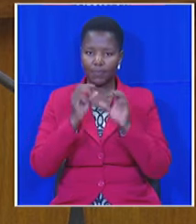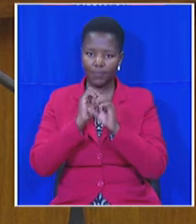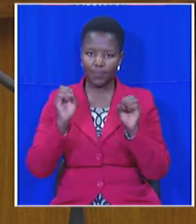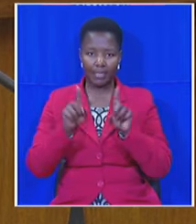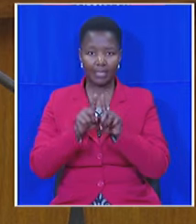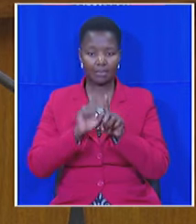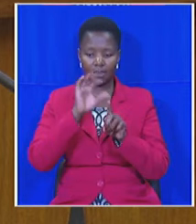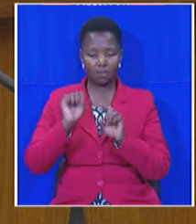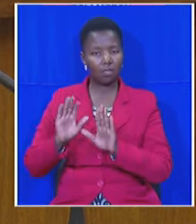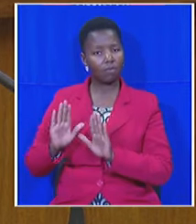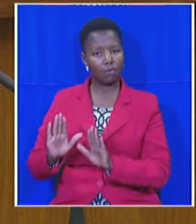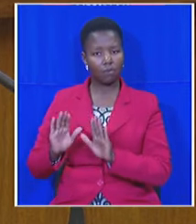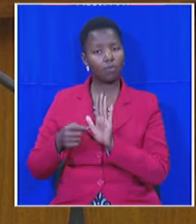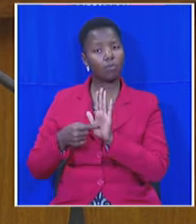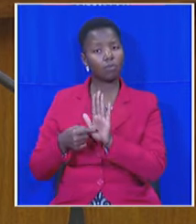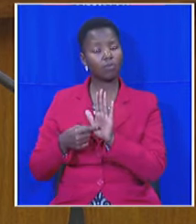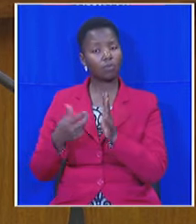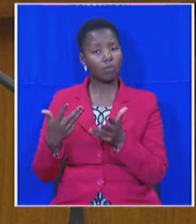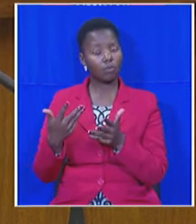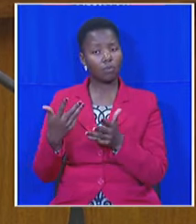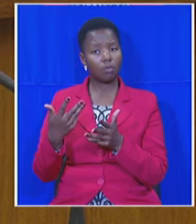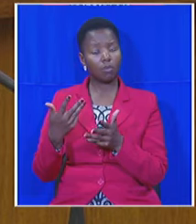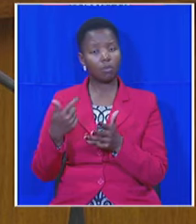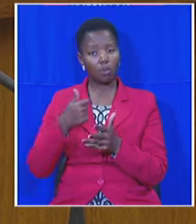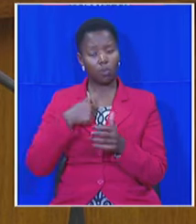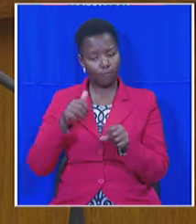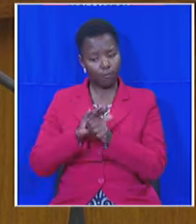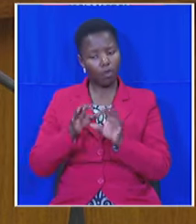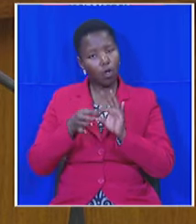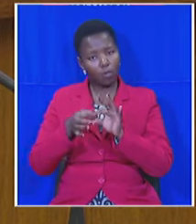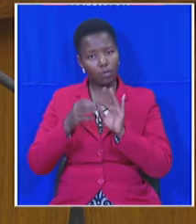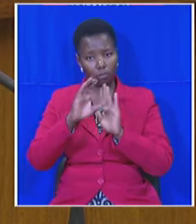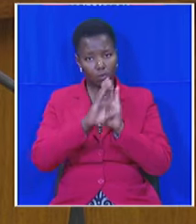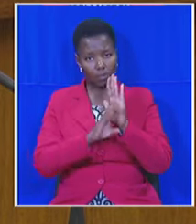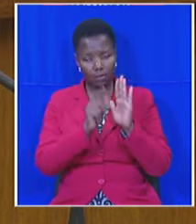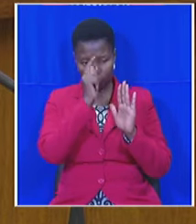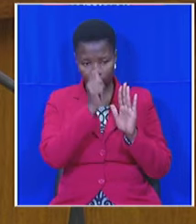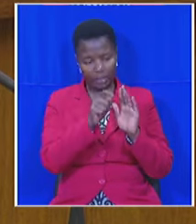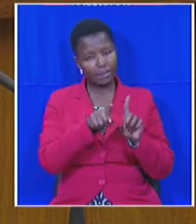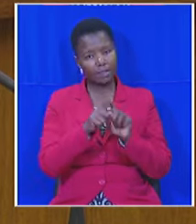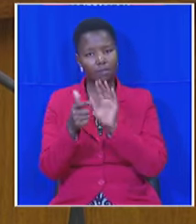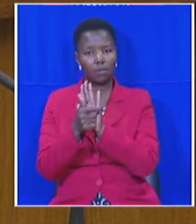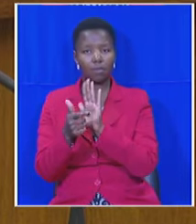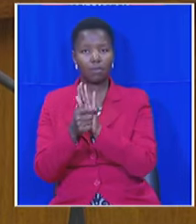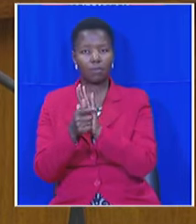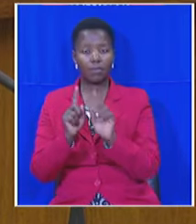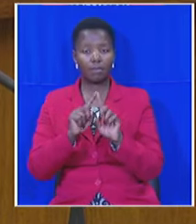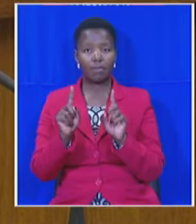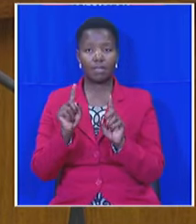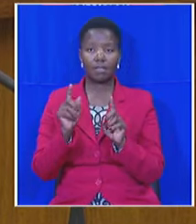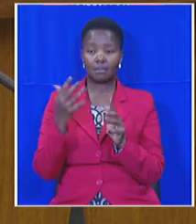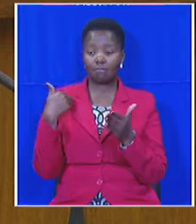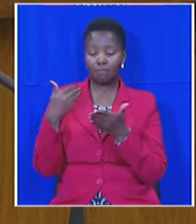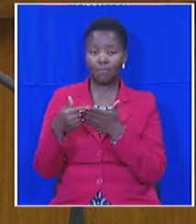demonstrate a commitment to our constitution and the rule of law. The success rate of the NPA in dealing with crimes affecting ordinary South Africans